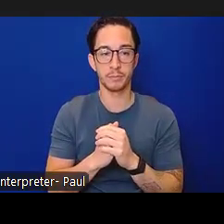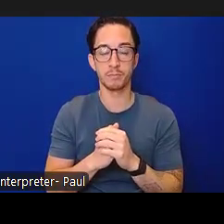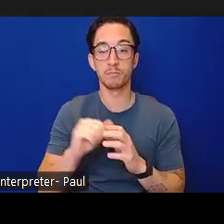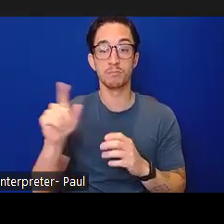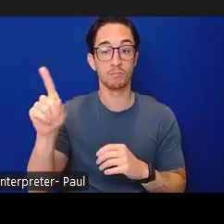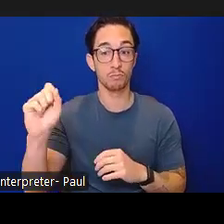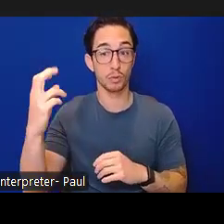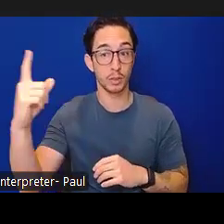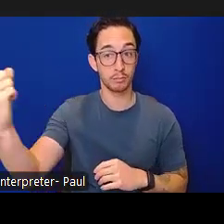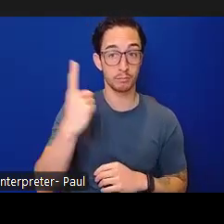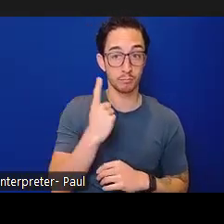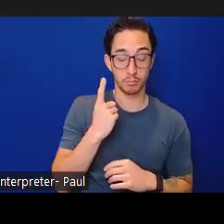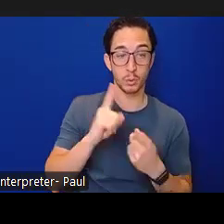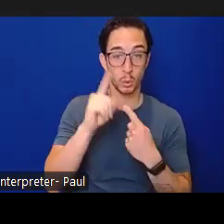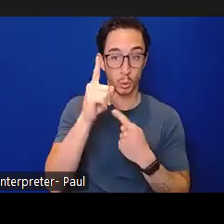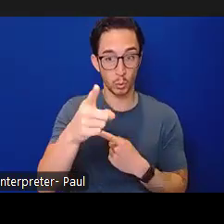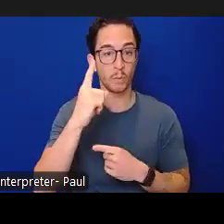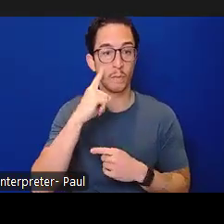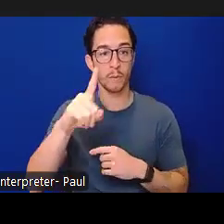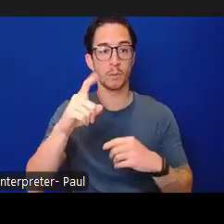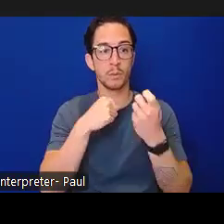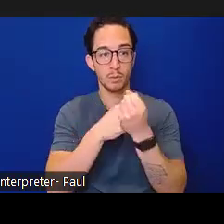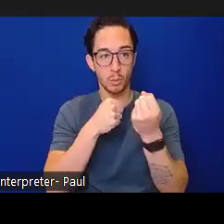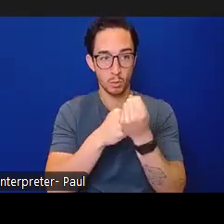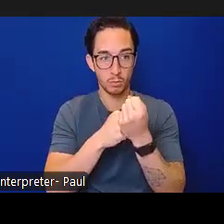She's coming to you for support